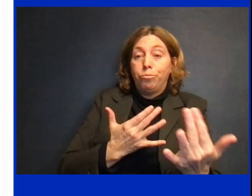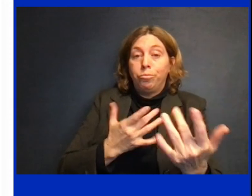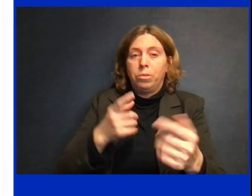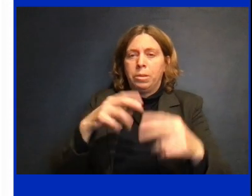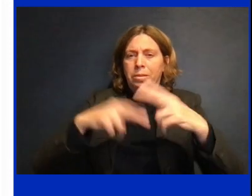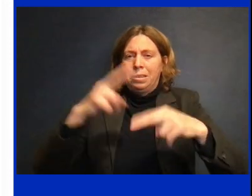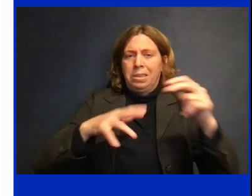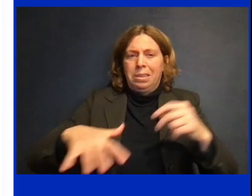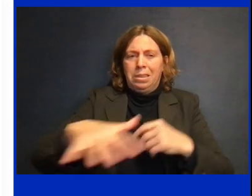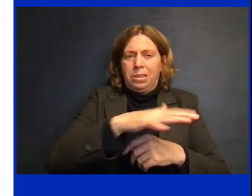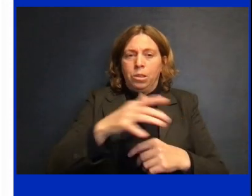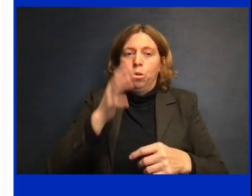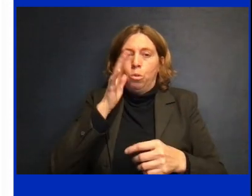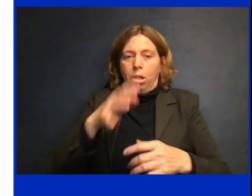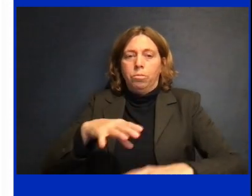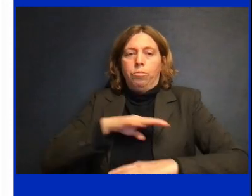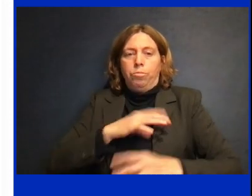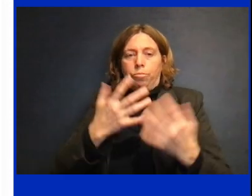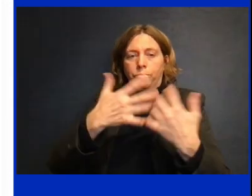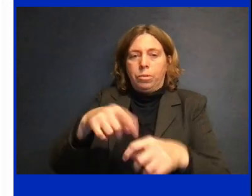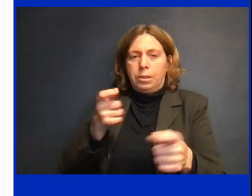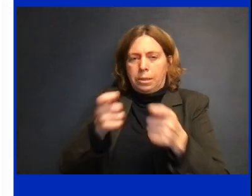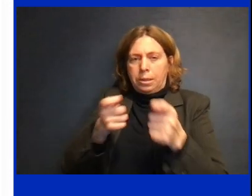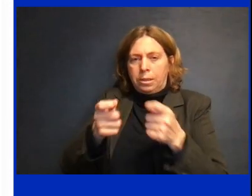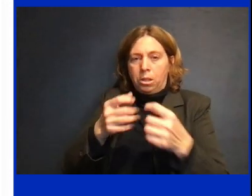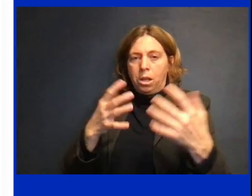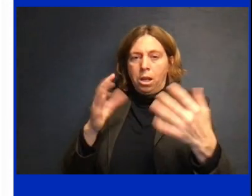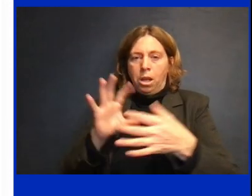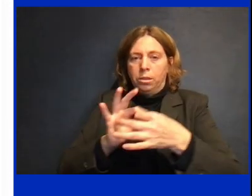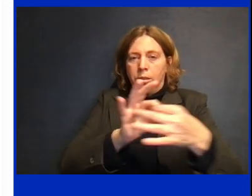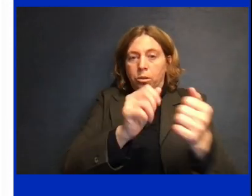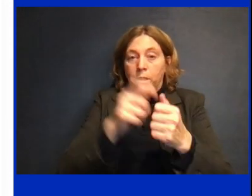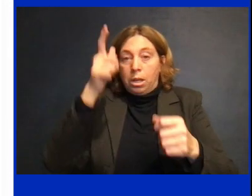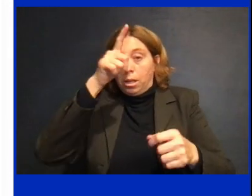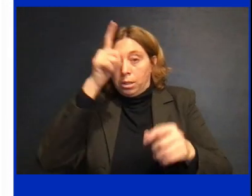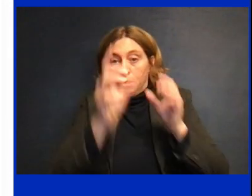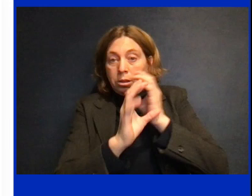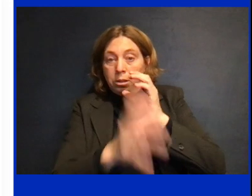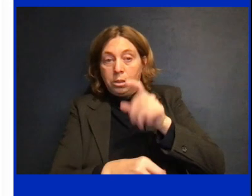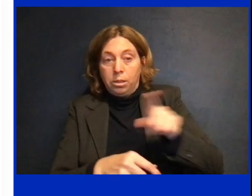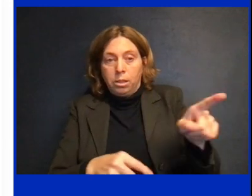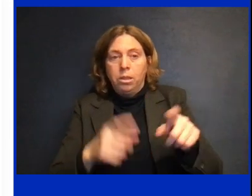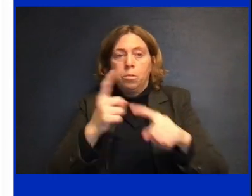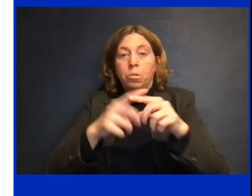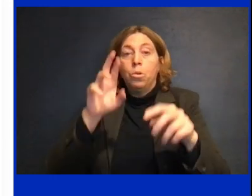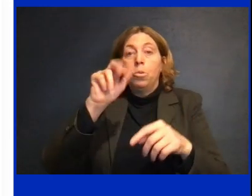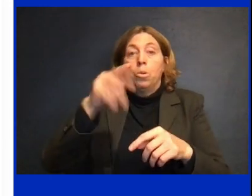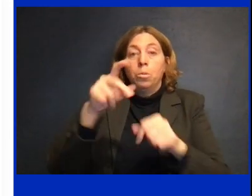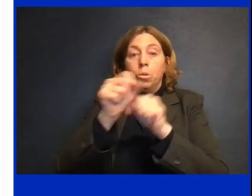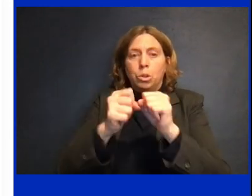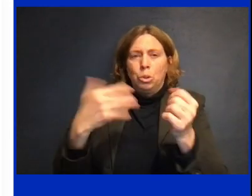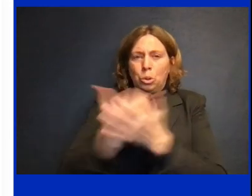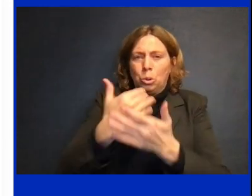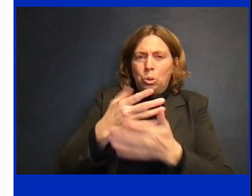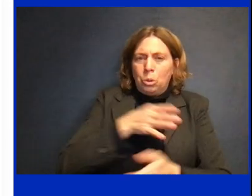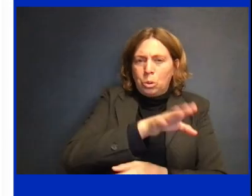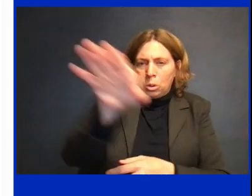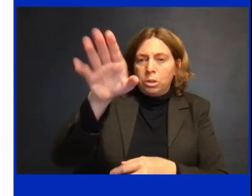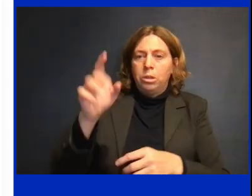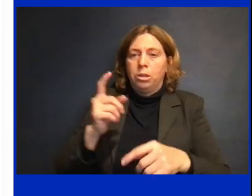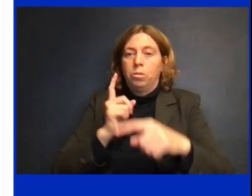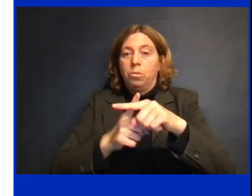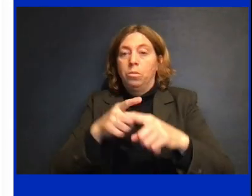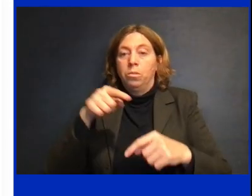will facilitate direct connections between the Lincoln Tunnel and the new terminal. The new ramp structure, which connects the